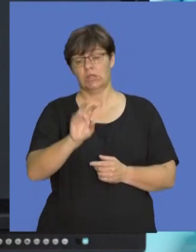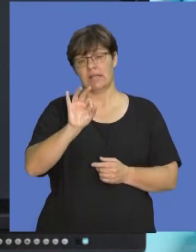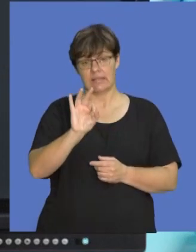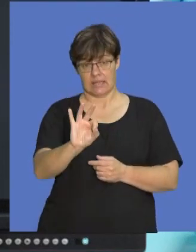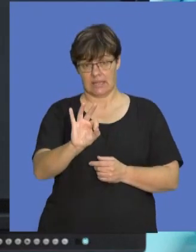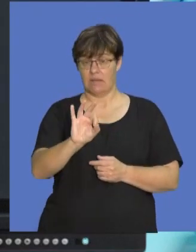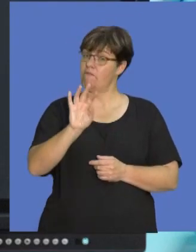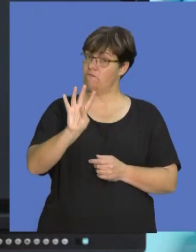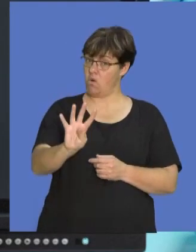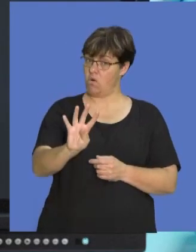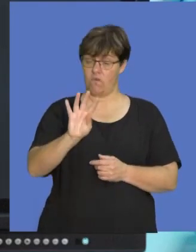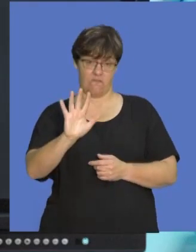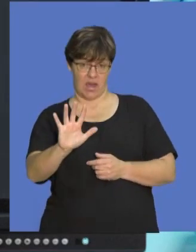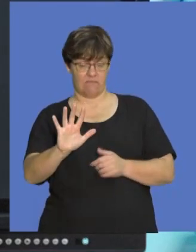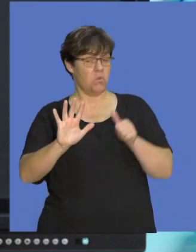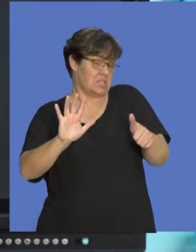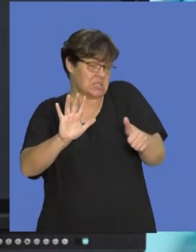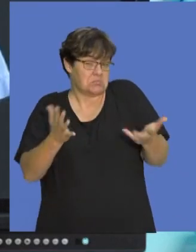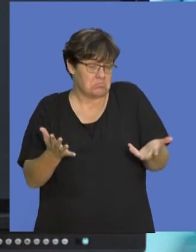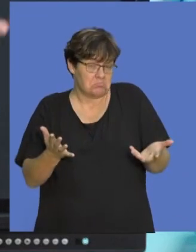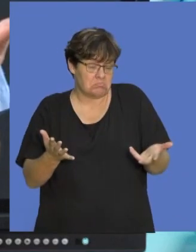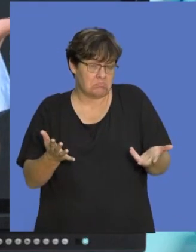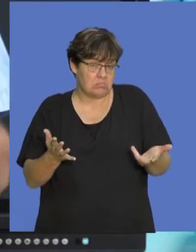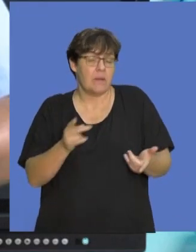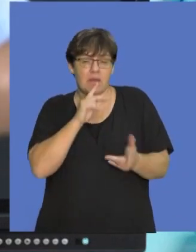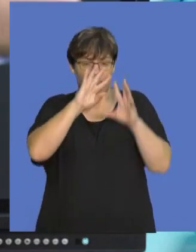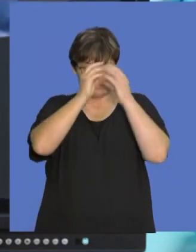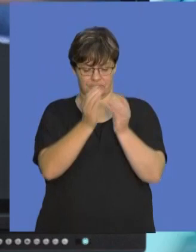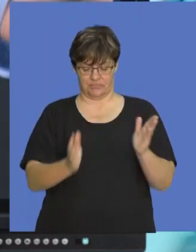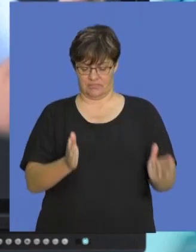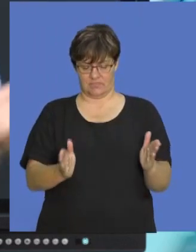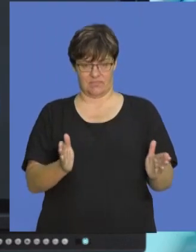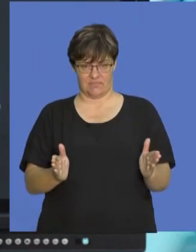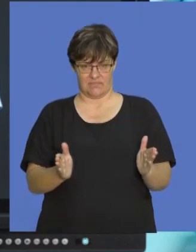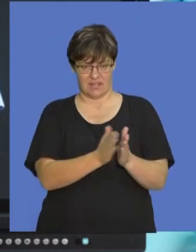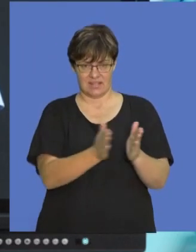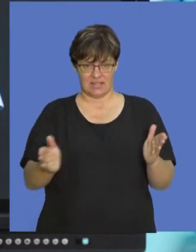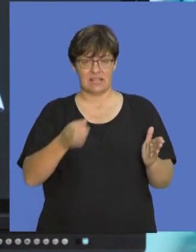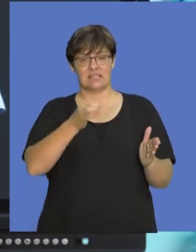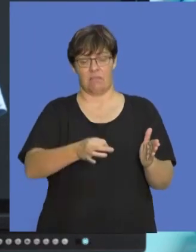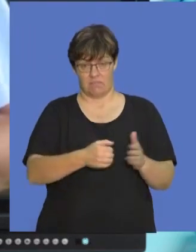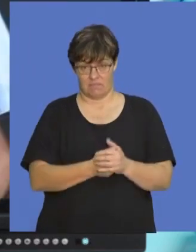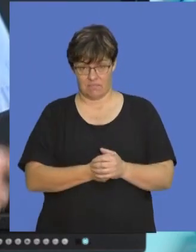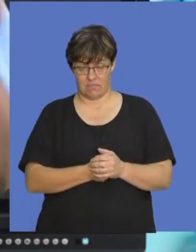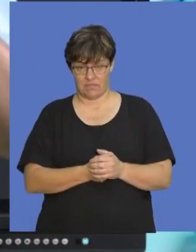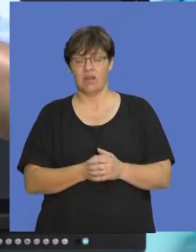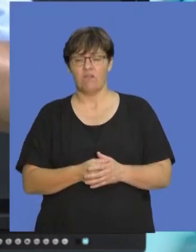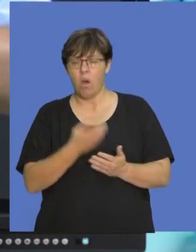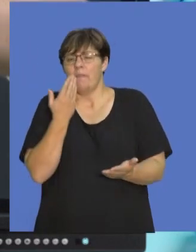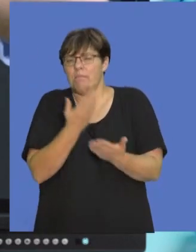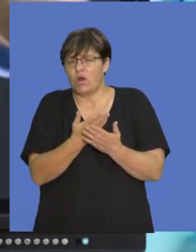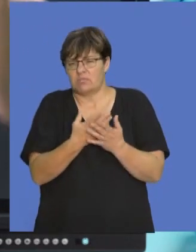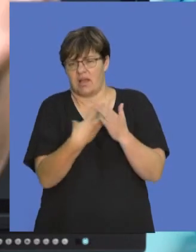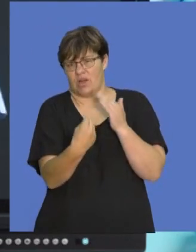a 2, a 3, a 4, a 5, or a 6. That makes up the sample space of